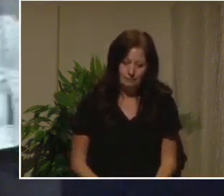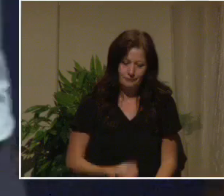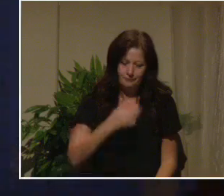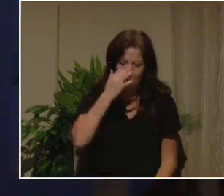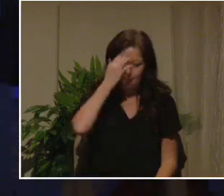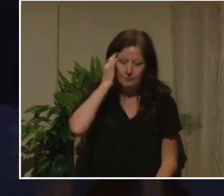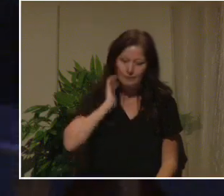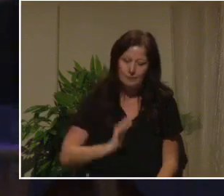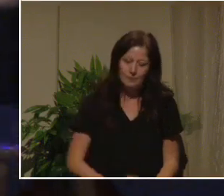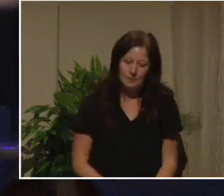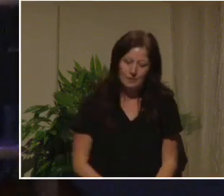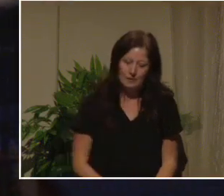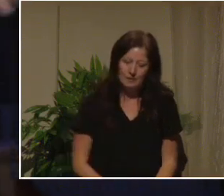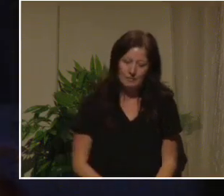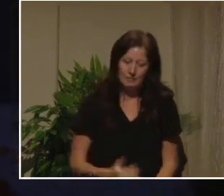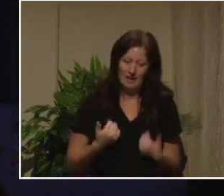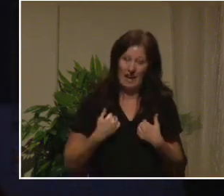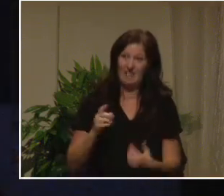have needs.